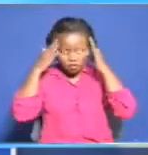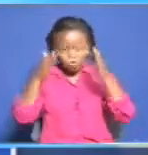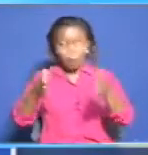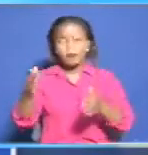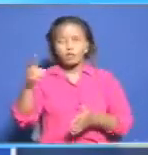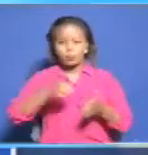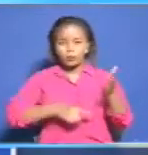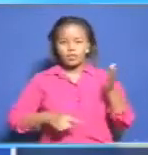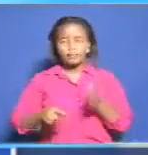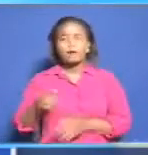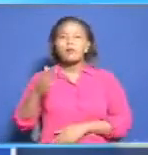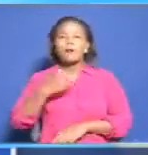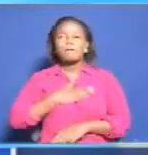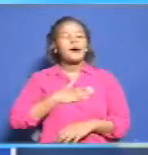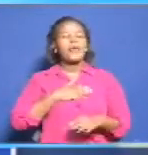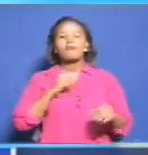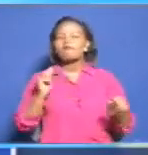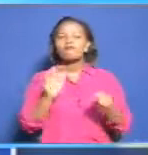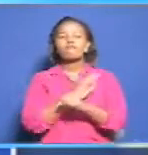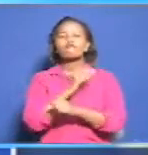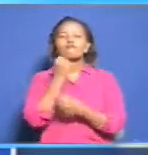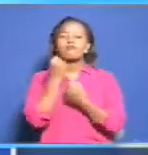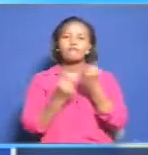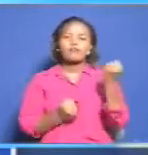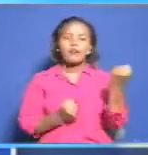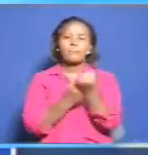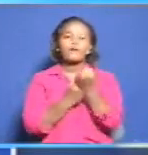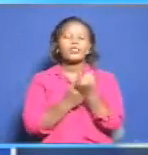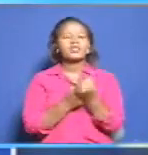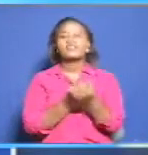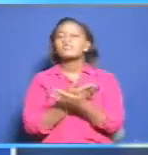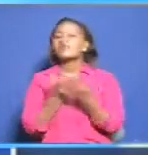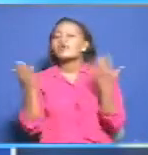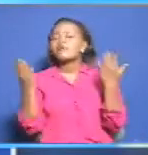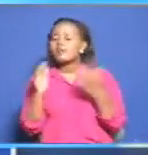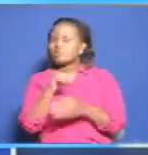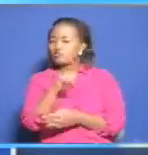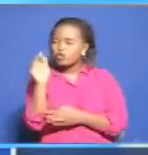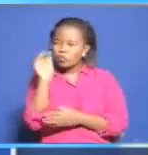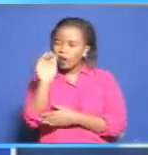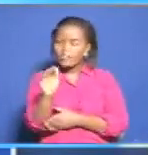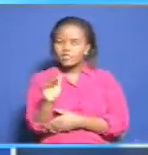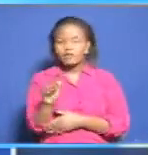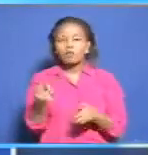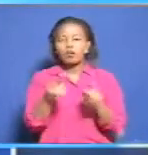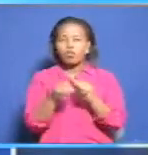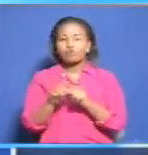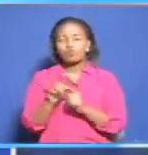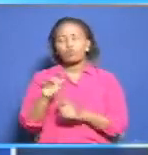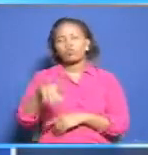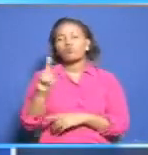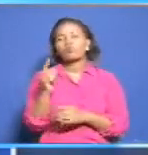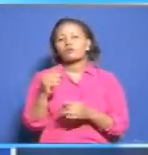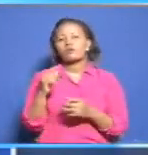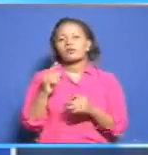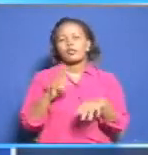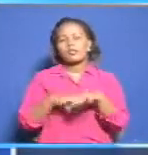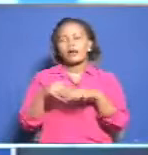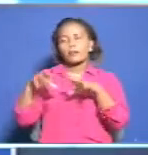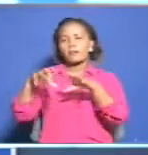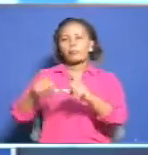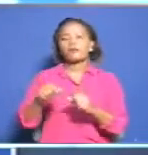my total support in all things lawful as your ladyships walk this